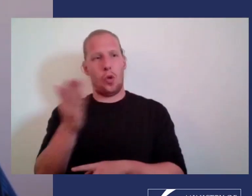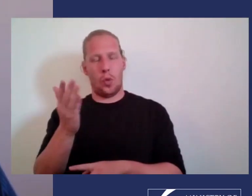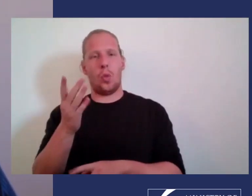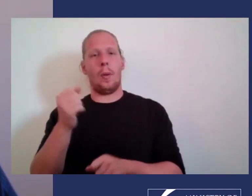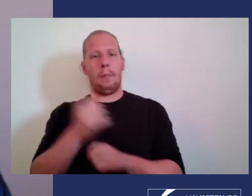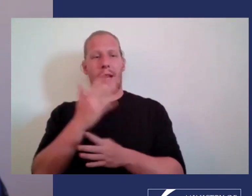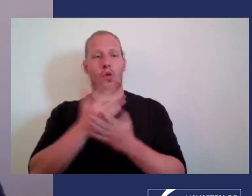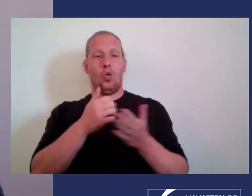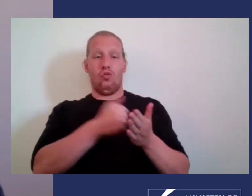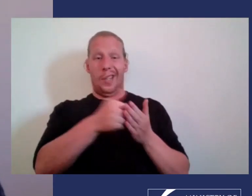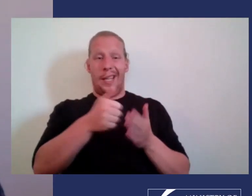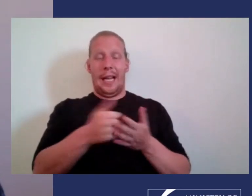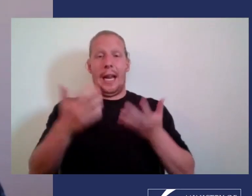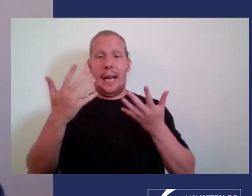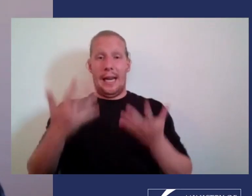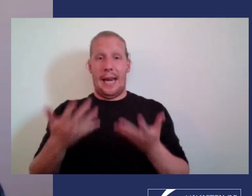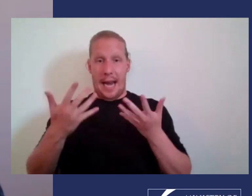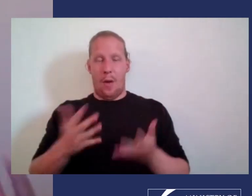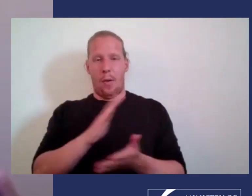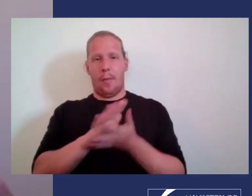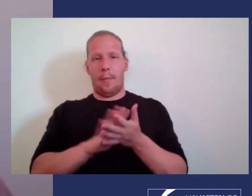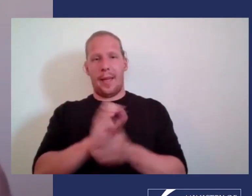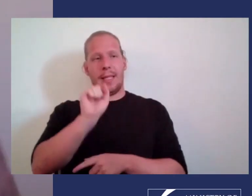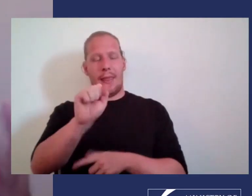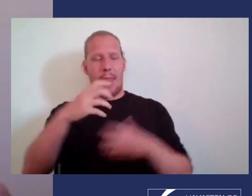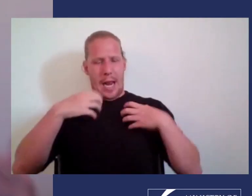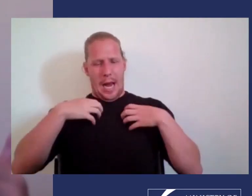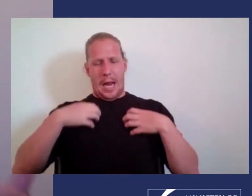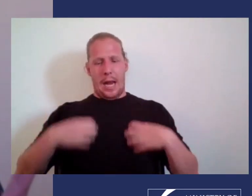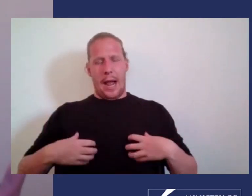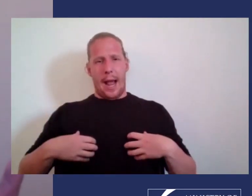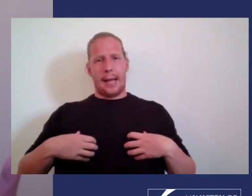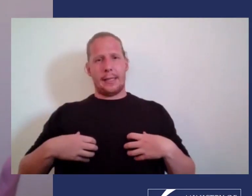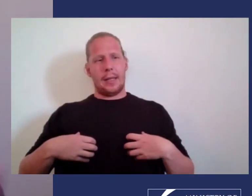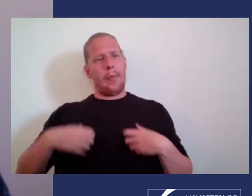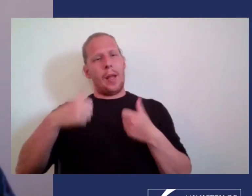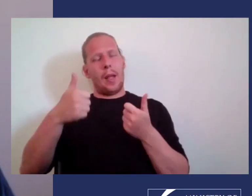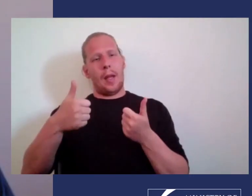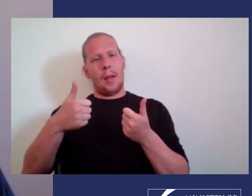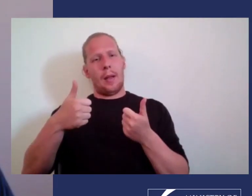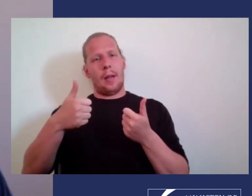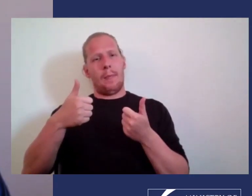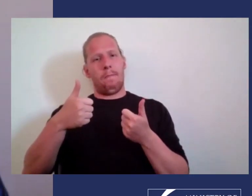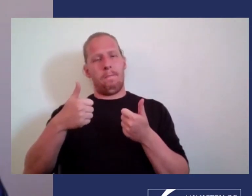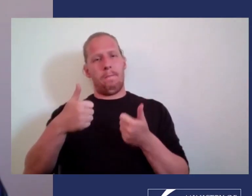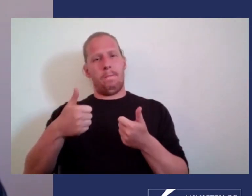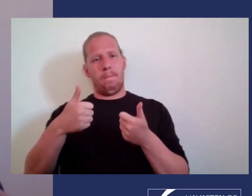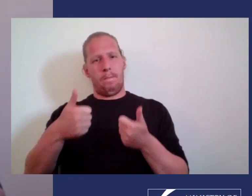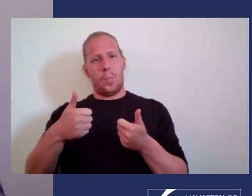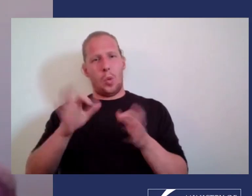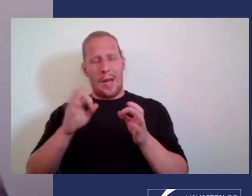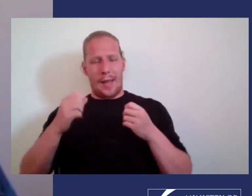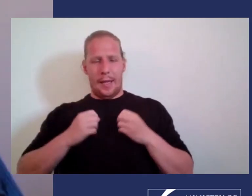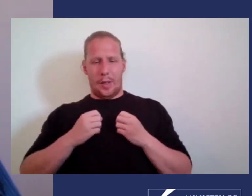regularly now so that their lungs are in a really optimal, uninflamed condition. They haven't got swelling